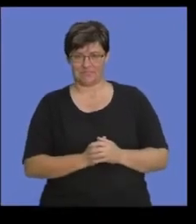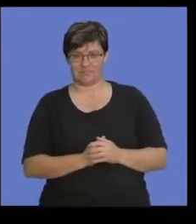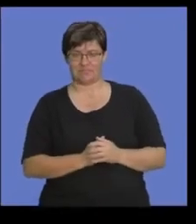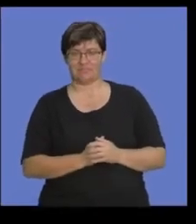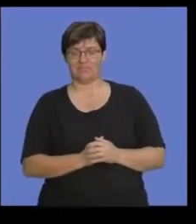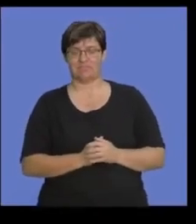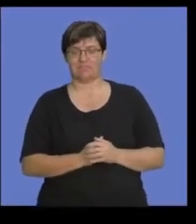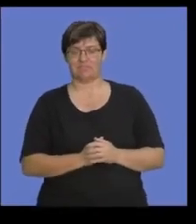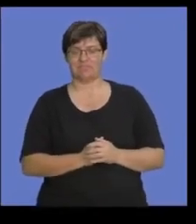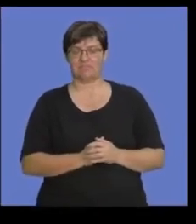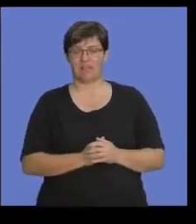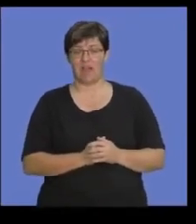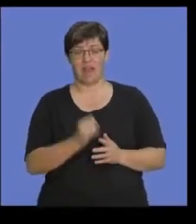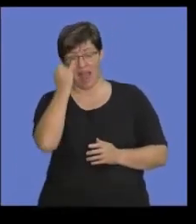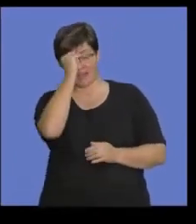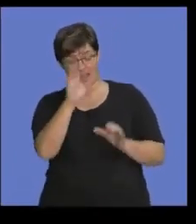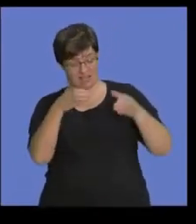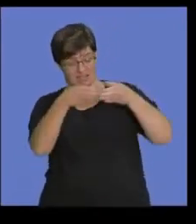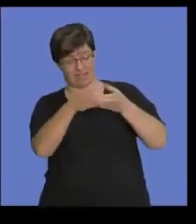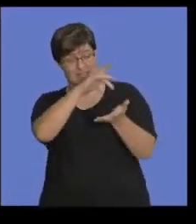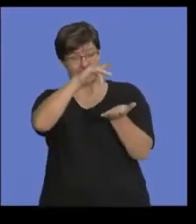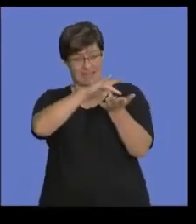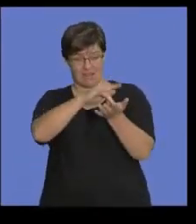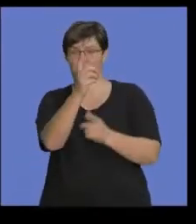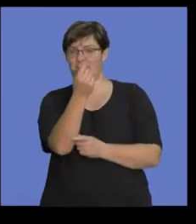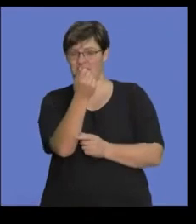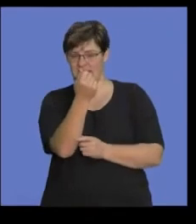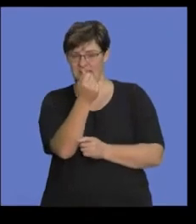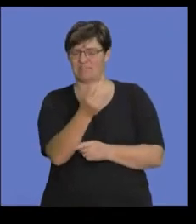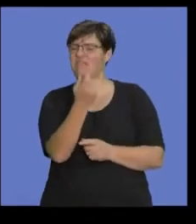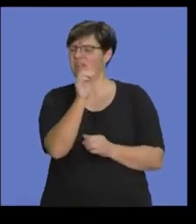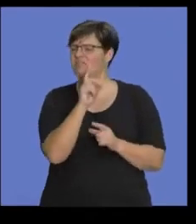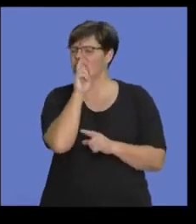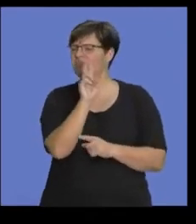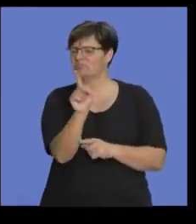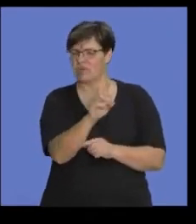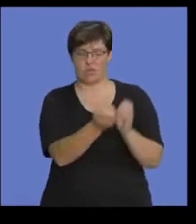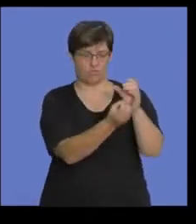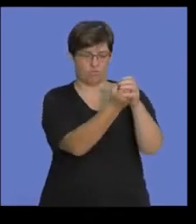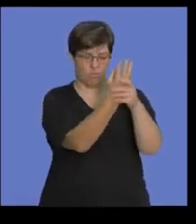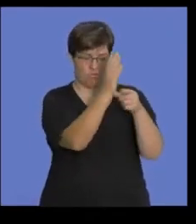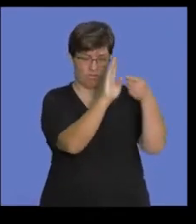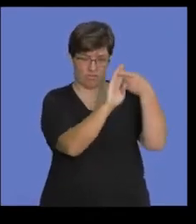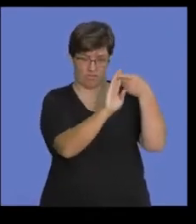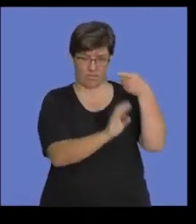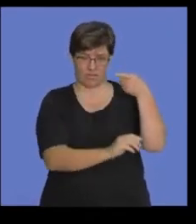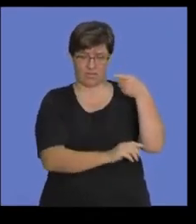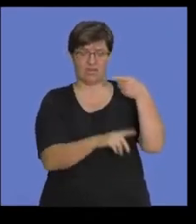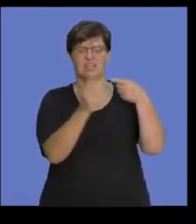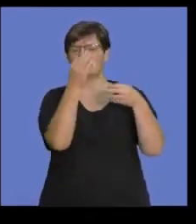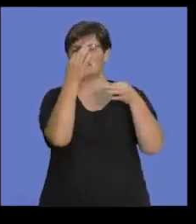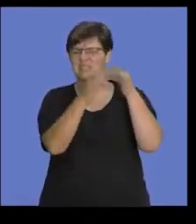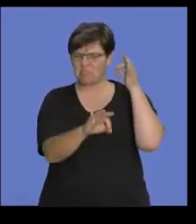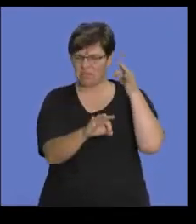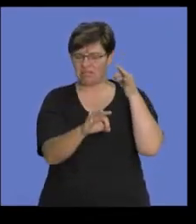Now, firstly, remember our big idea has been finance, and under finance we've looked at growth, which was simple